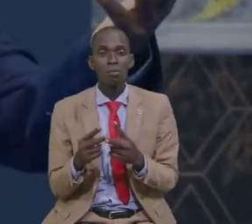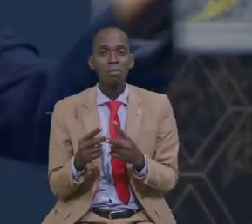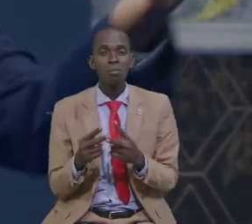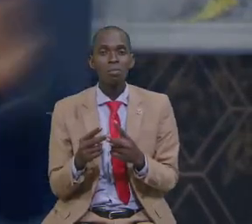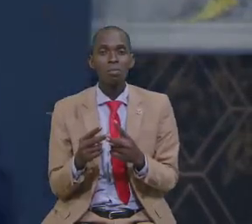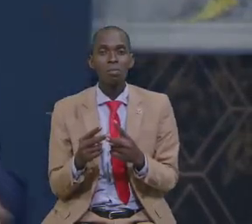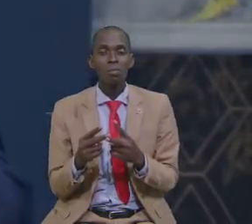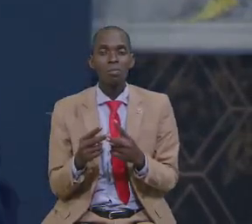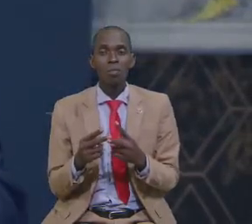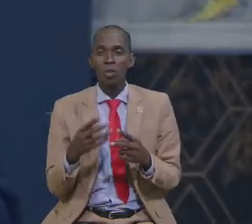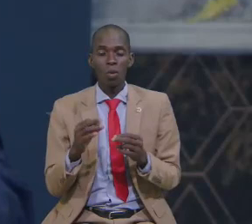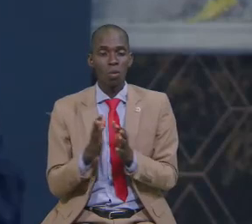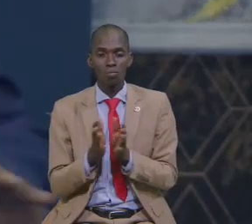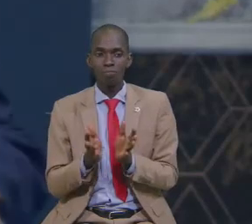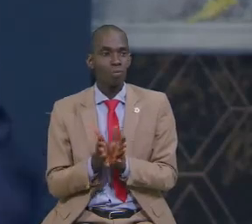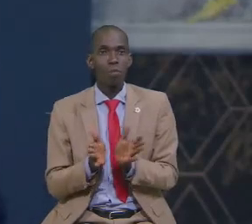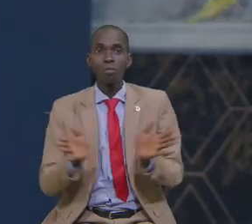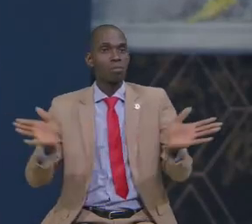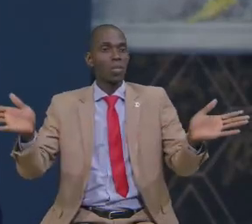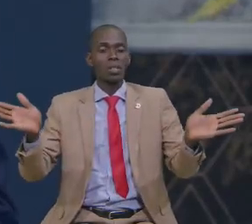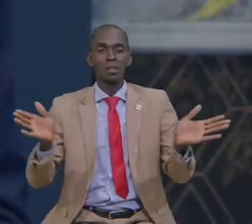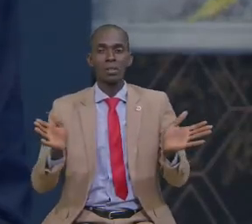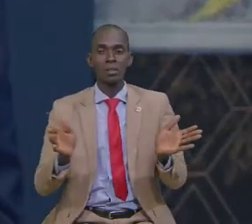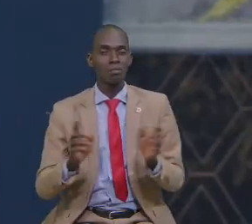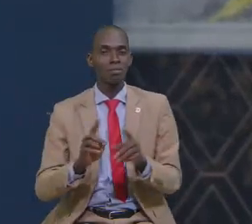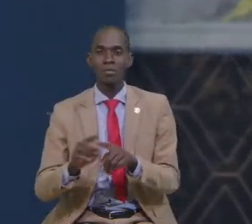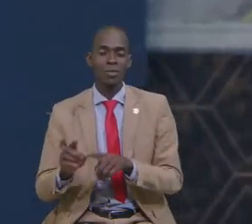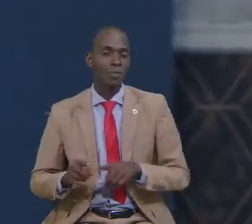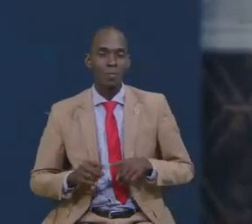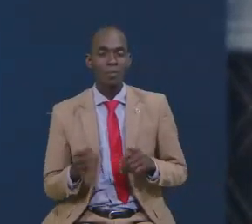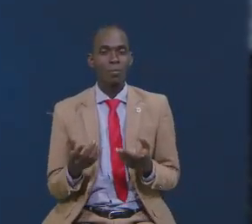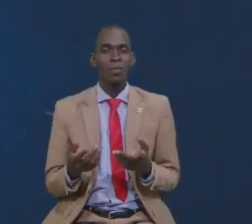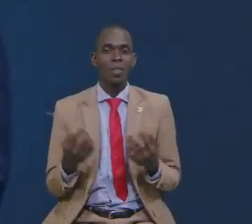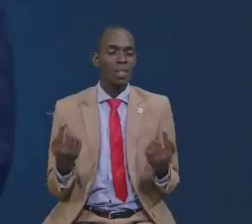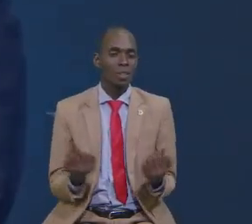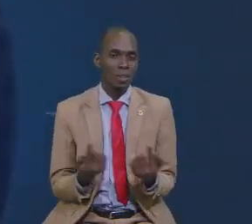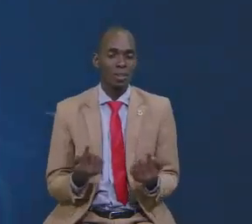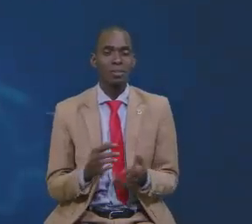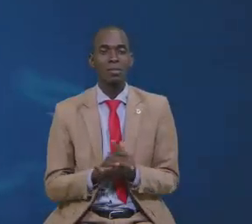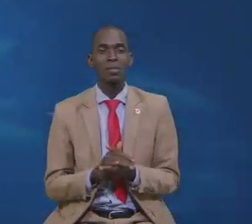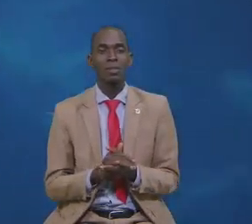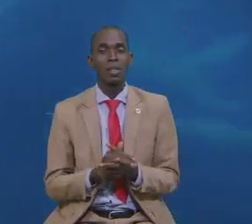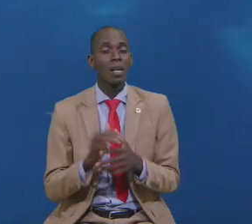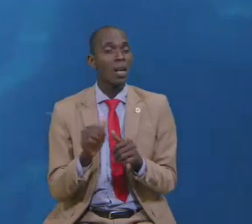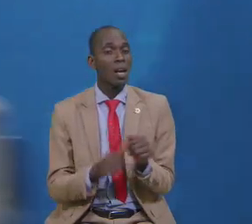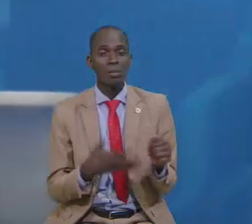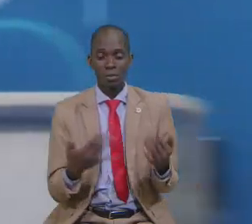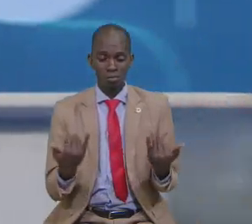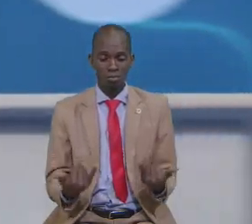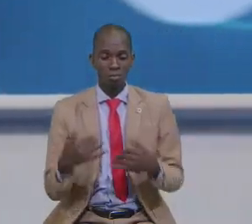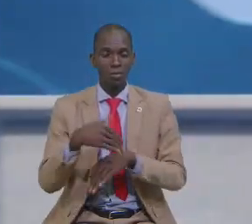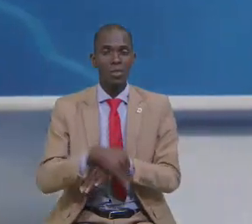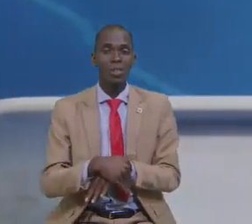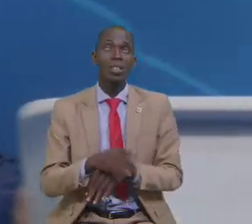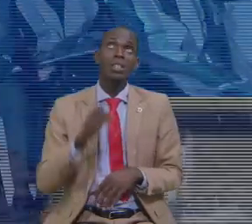advice you know the wise people commit crime everything tonight he